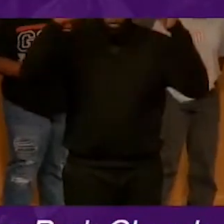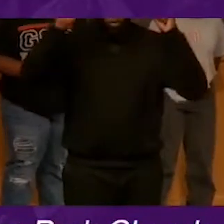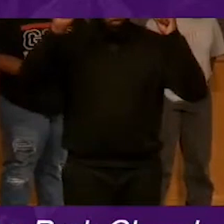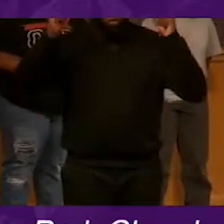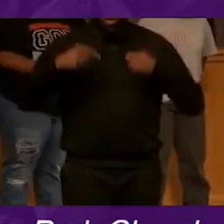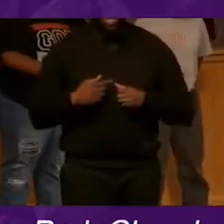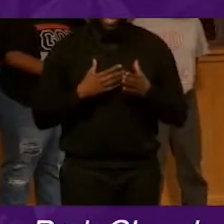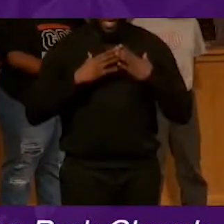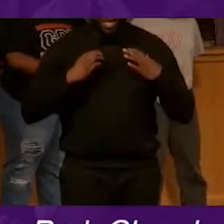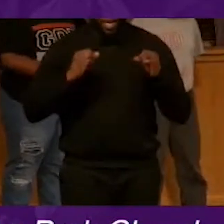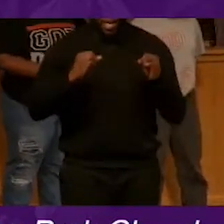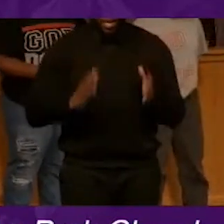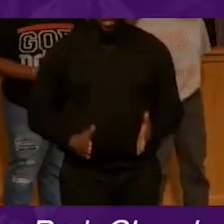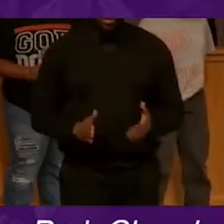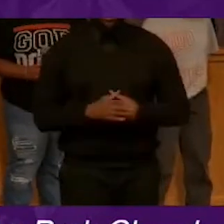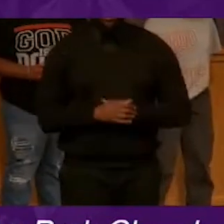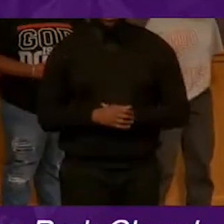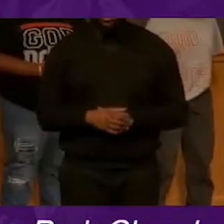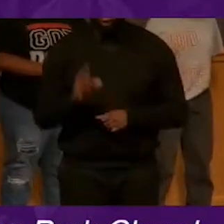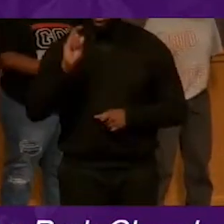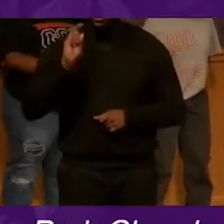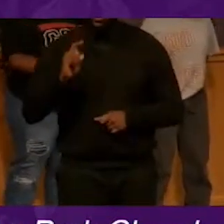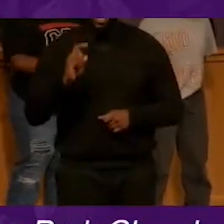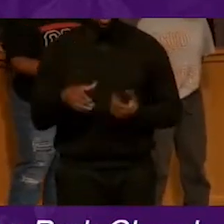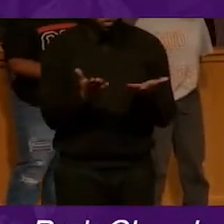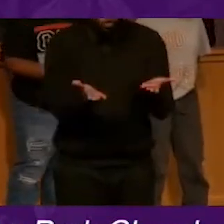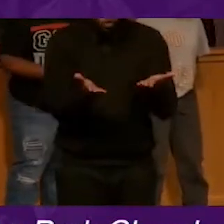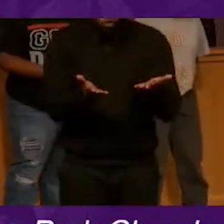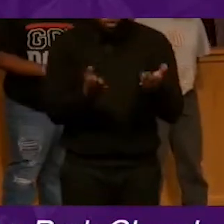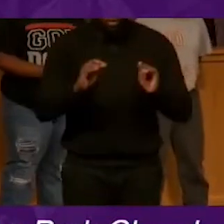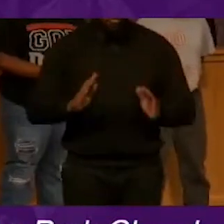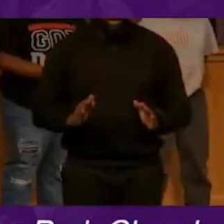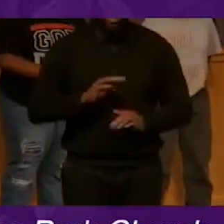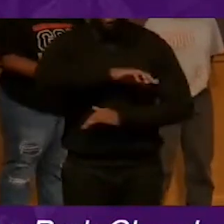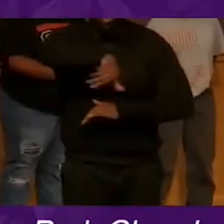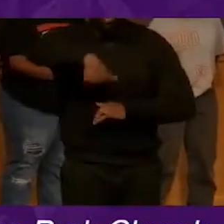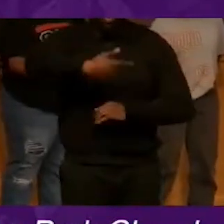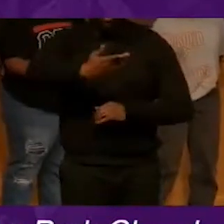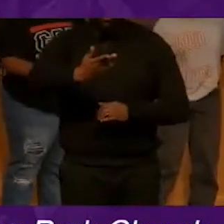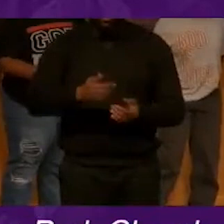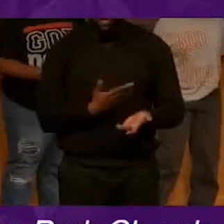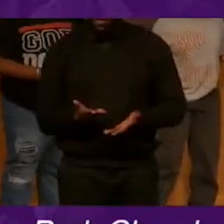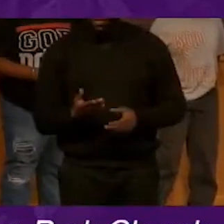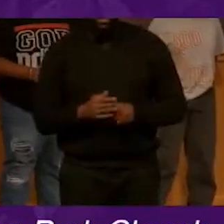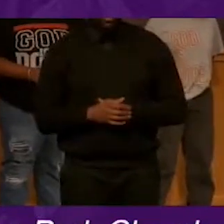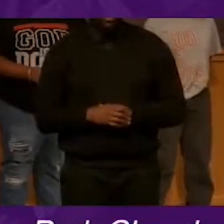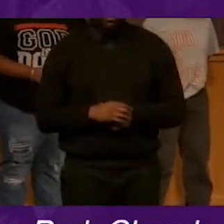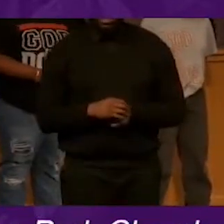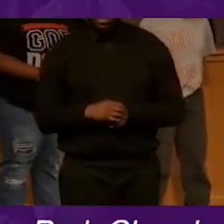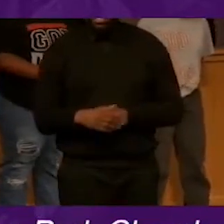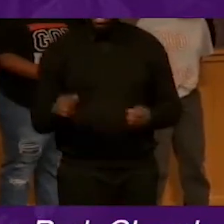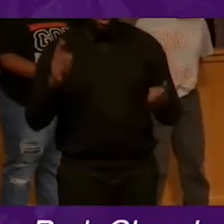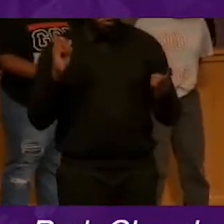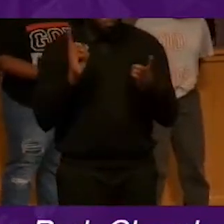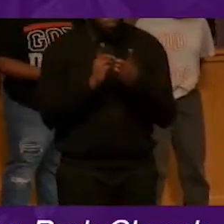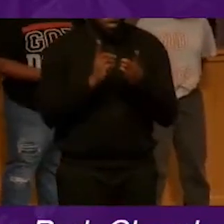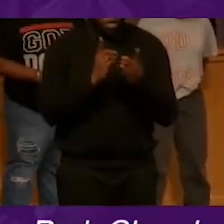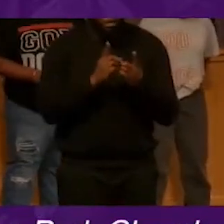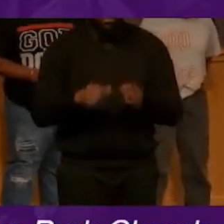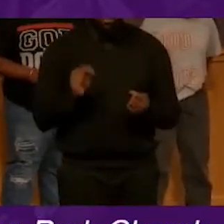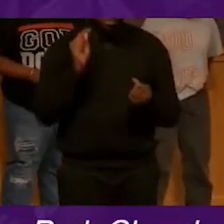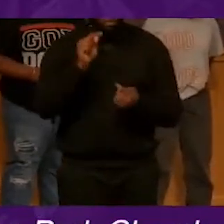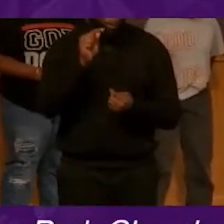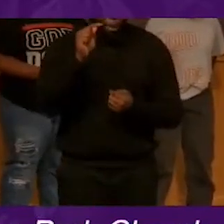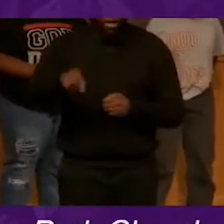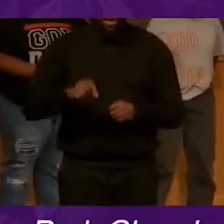those who need other things, God, you're the provider of all those things. And so, God, we pray even now that you meet them at their points